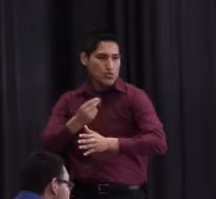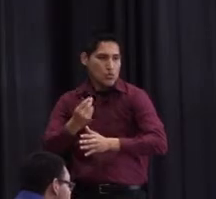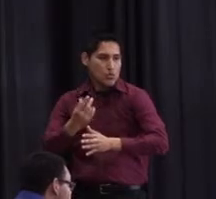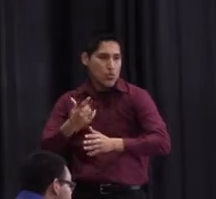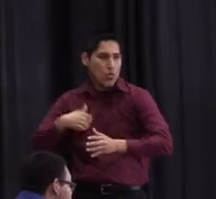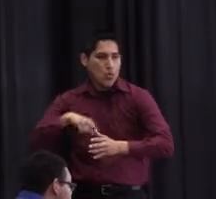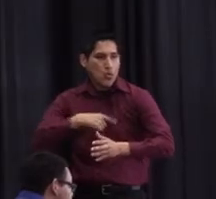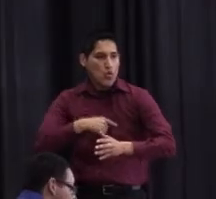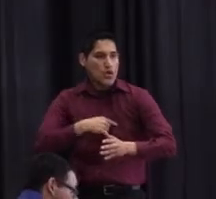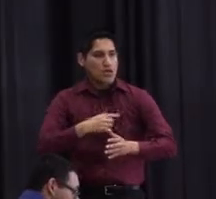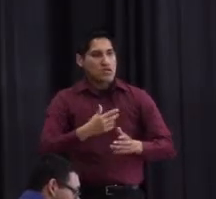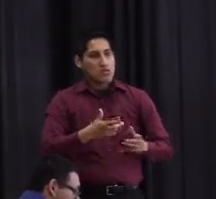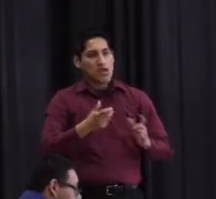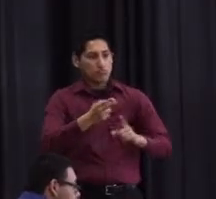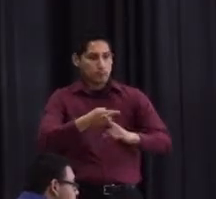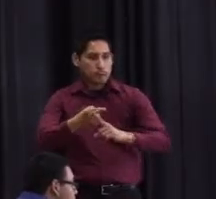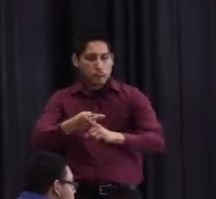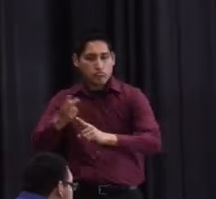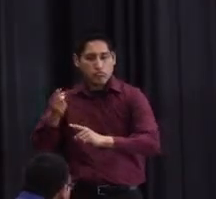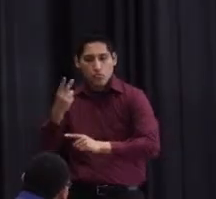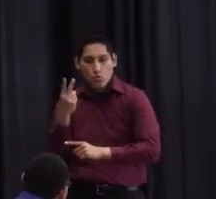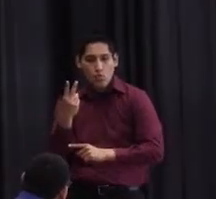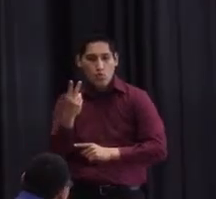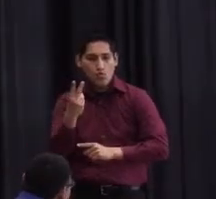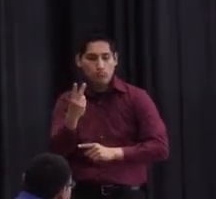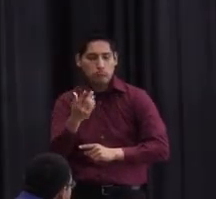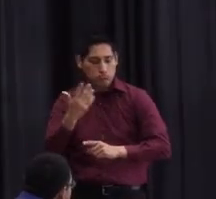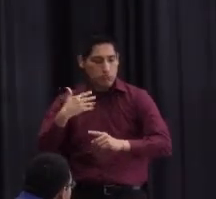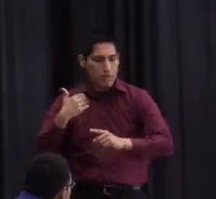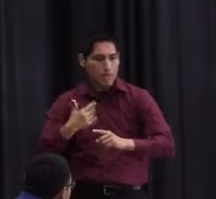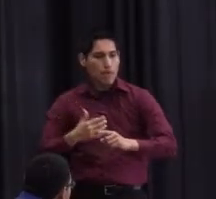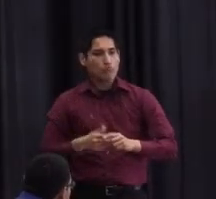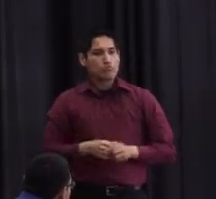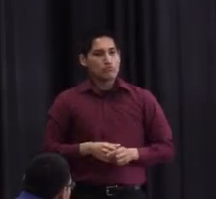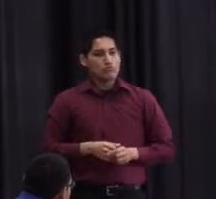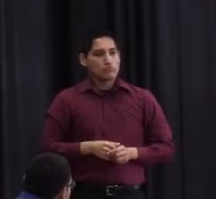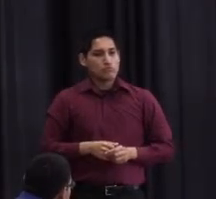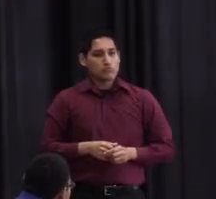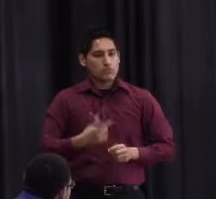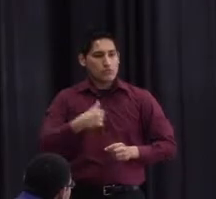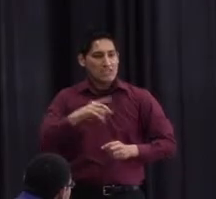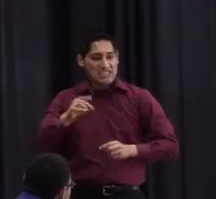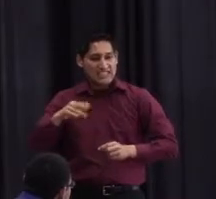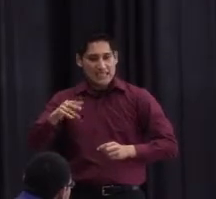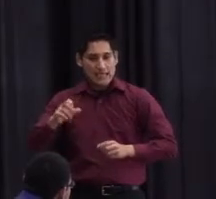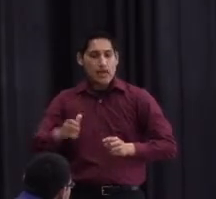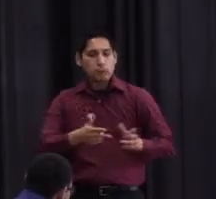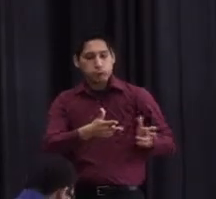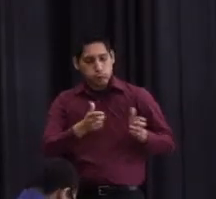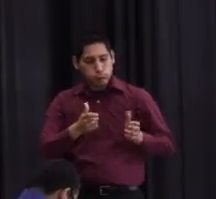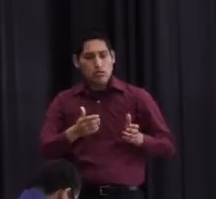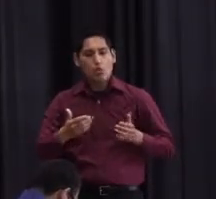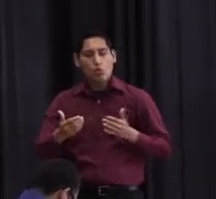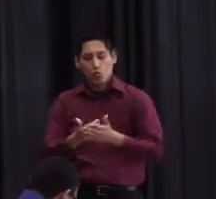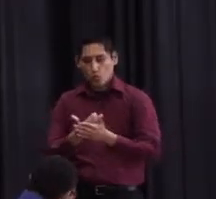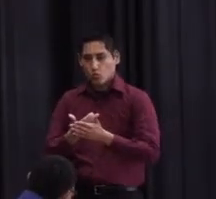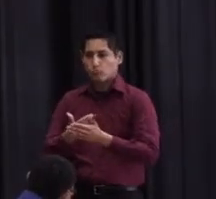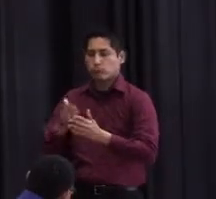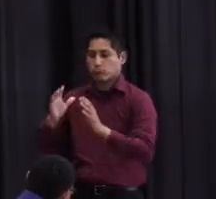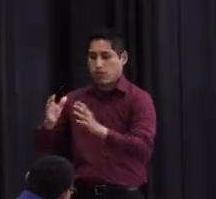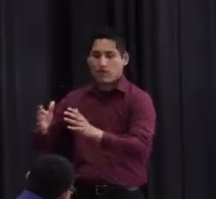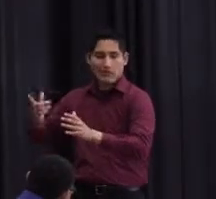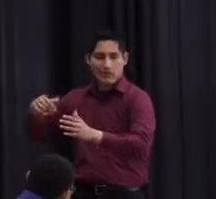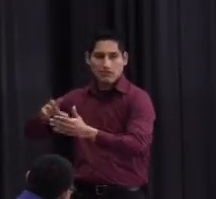took 2 quarters of data from the existing courses and 2 quarters of data from students taking the new